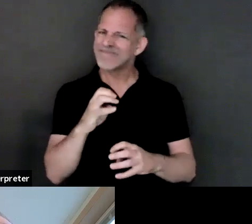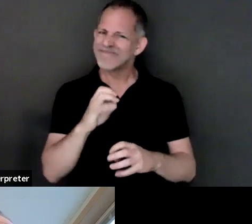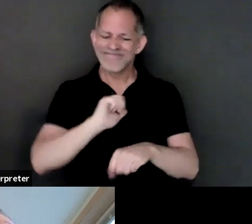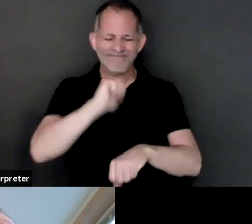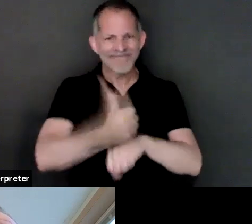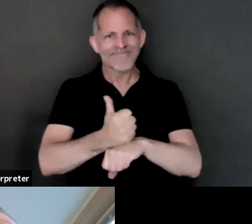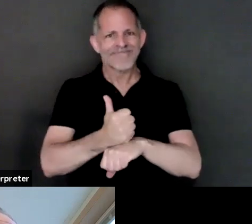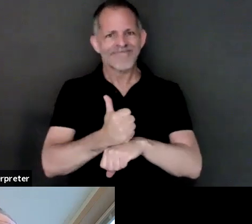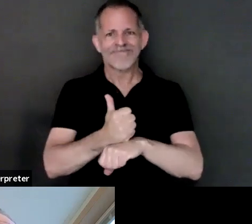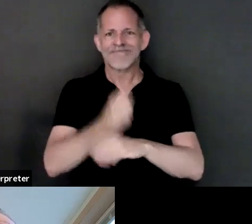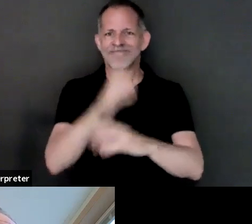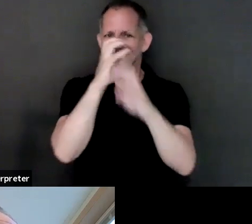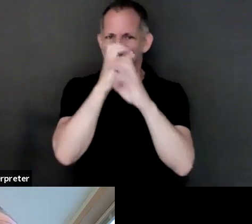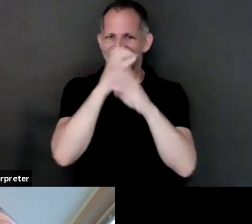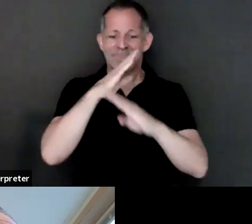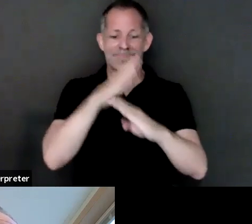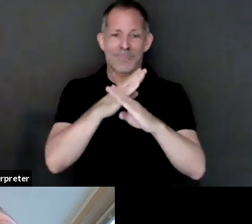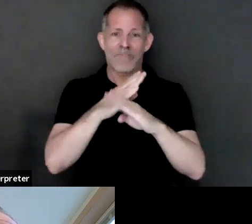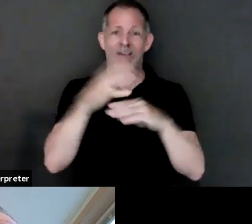reason.